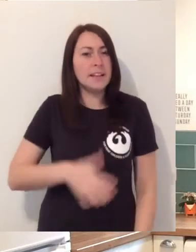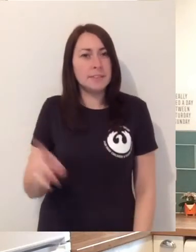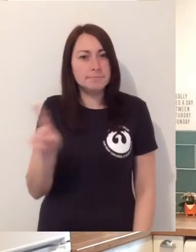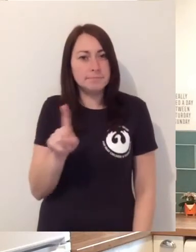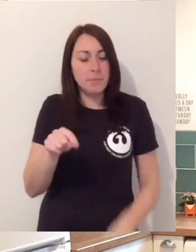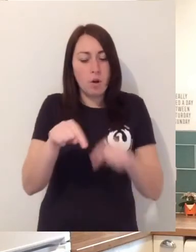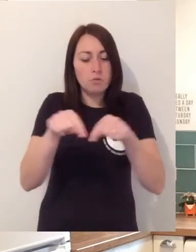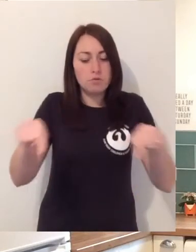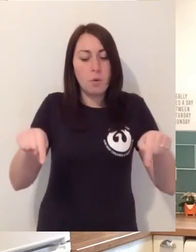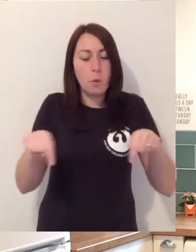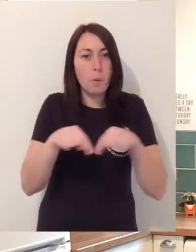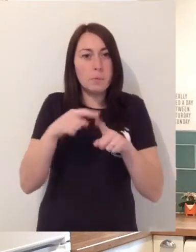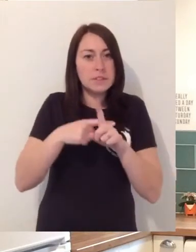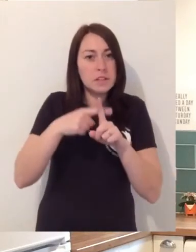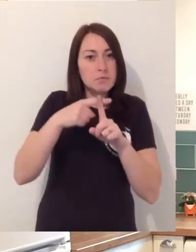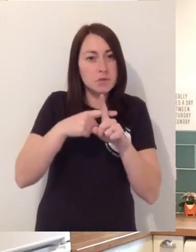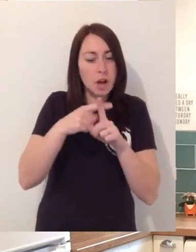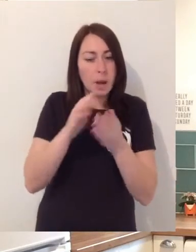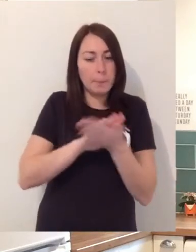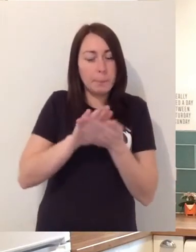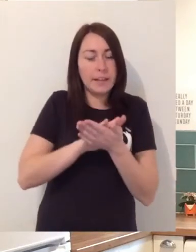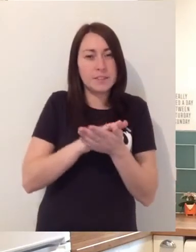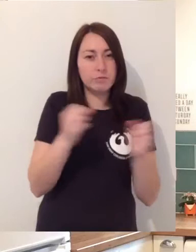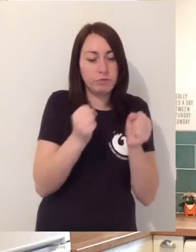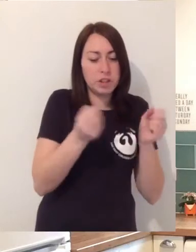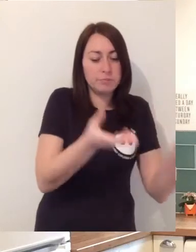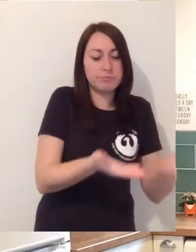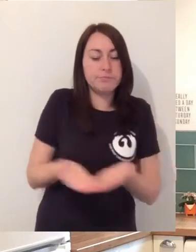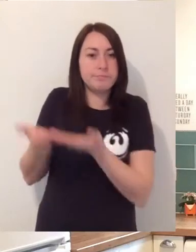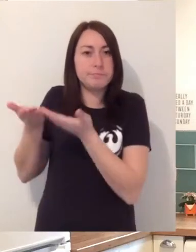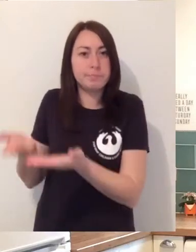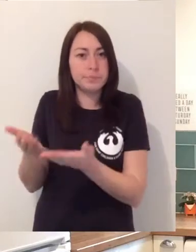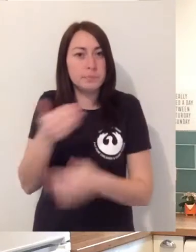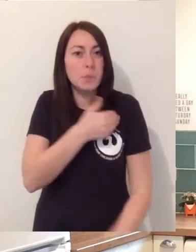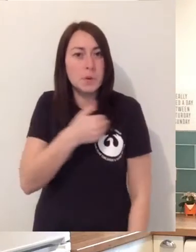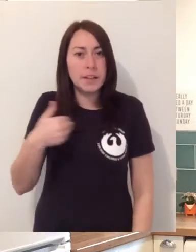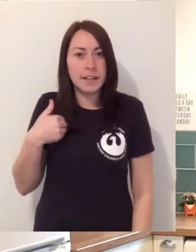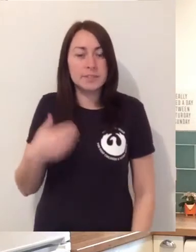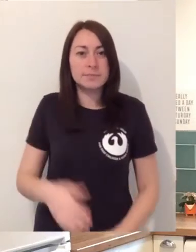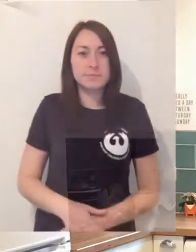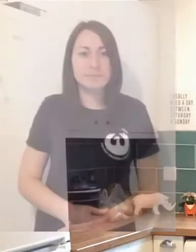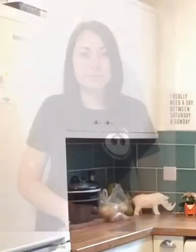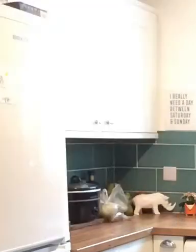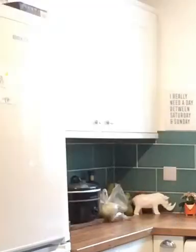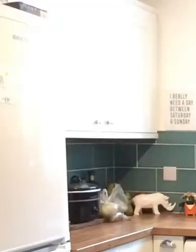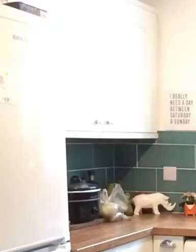to be at room temperature, so in the morning just take it out so it's ready and warmed up.